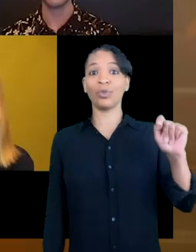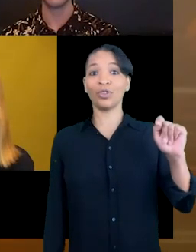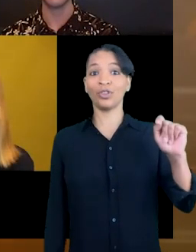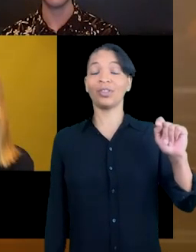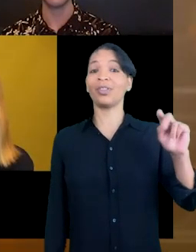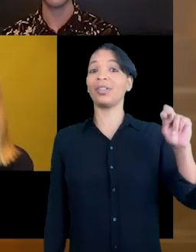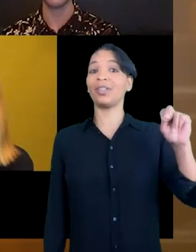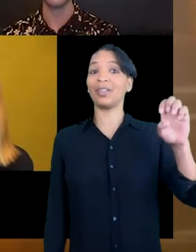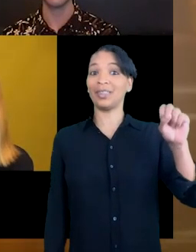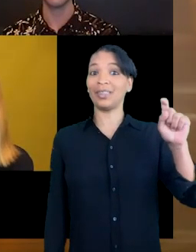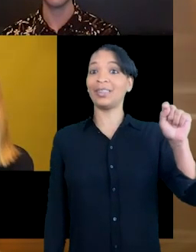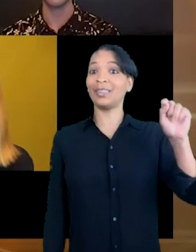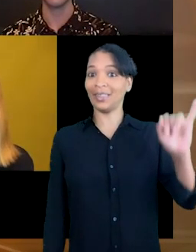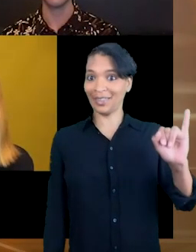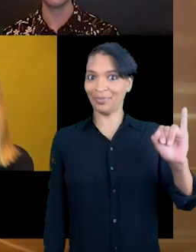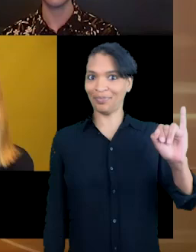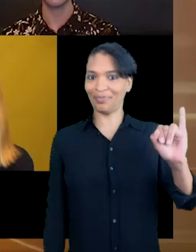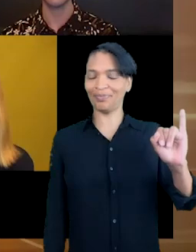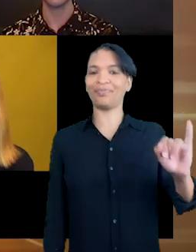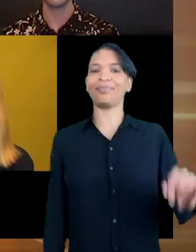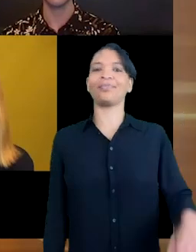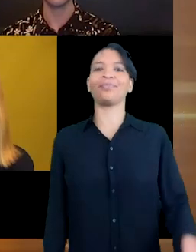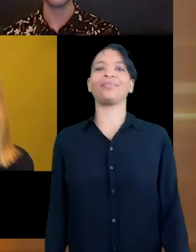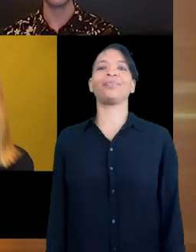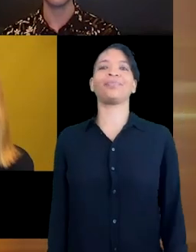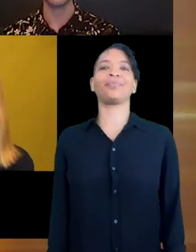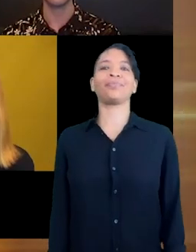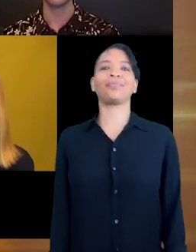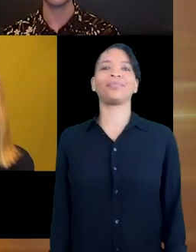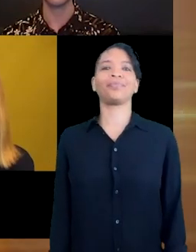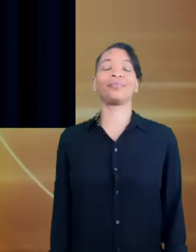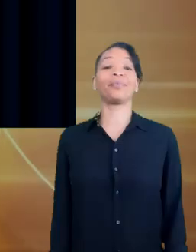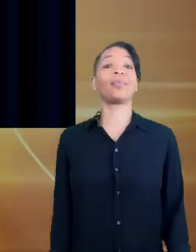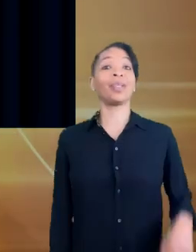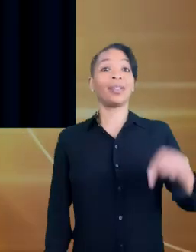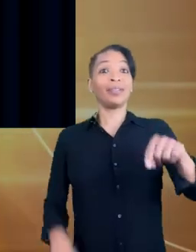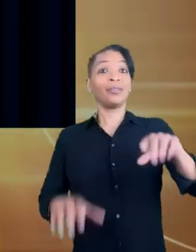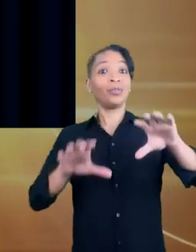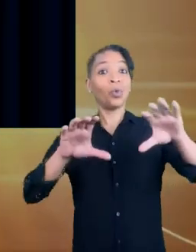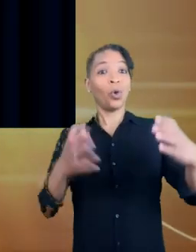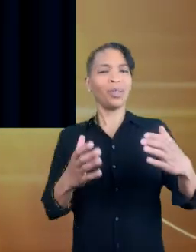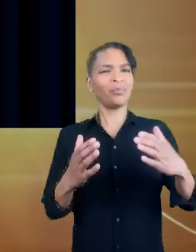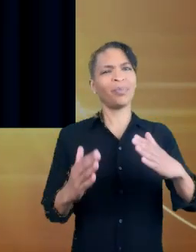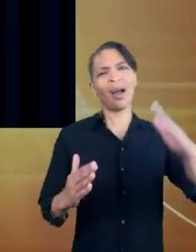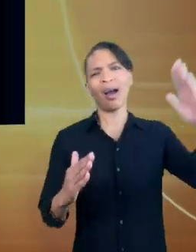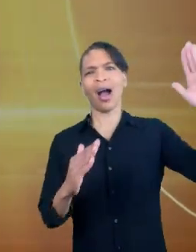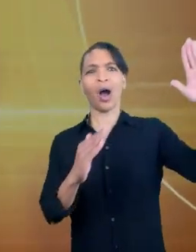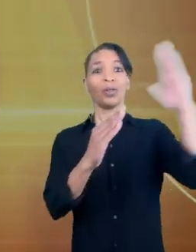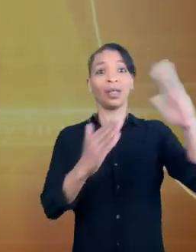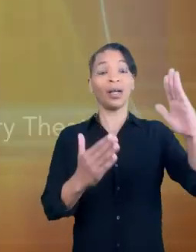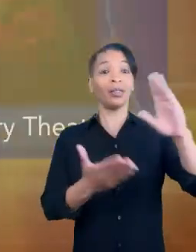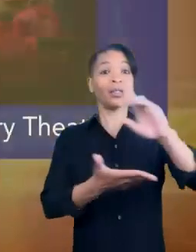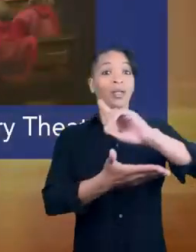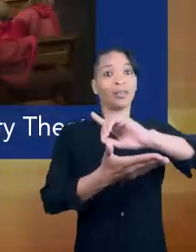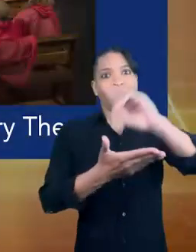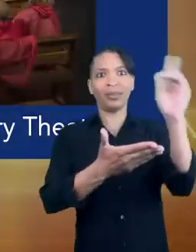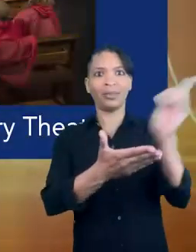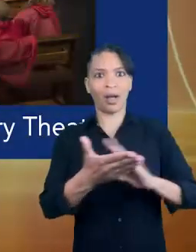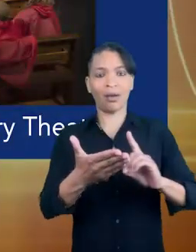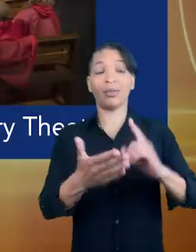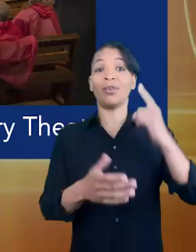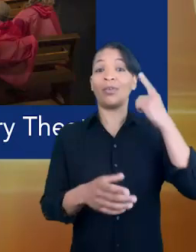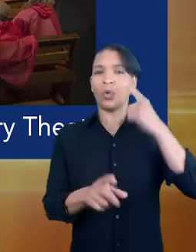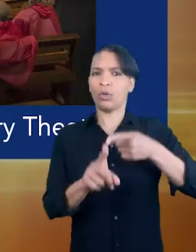Hi, I'm Bob Nesky. I'm here to present Outstanding Design Large Theater. Nominees are Moby Dick American